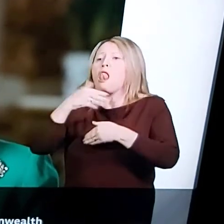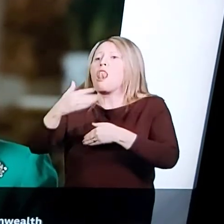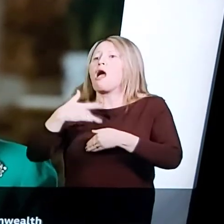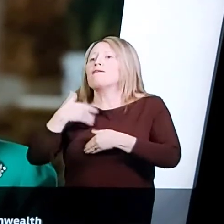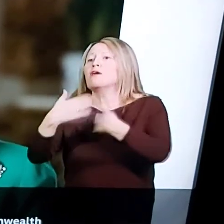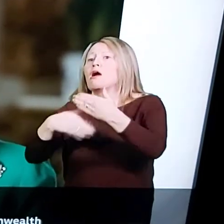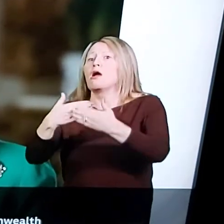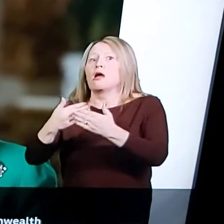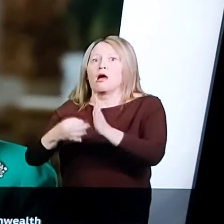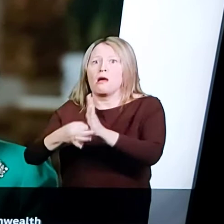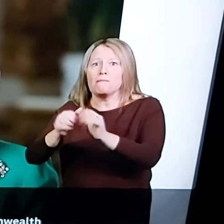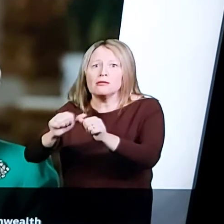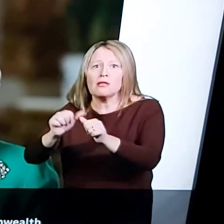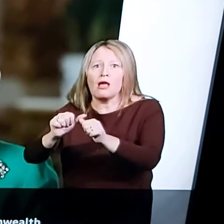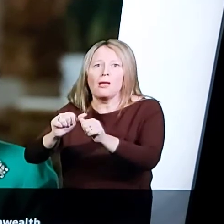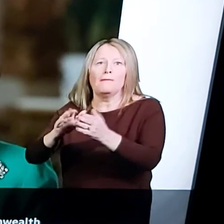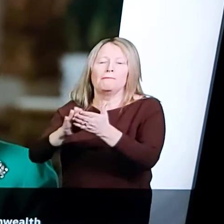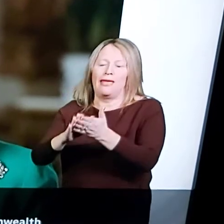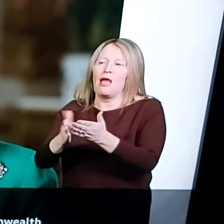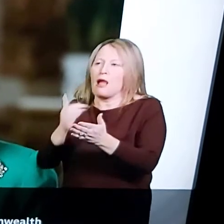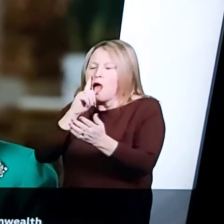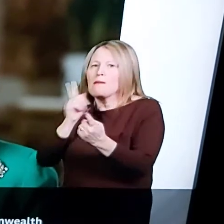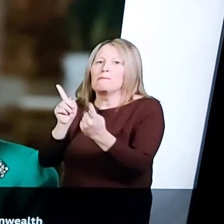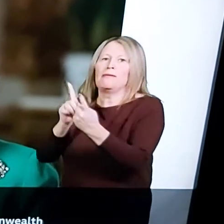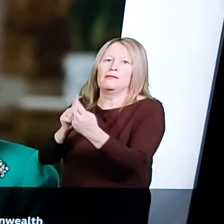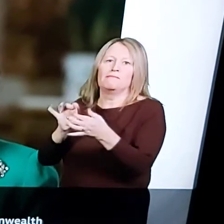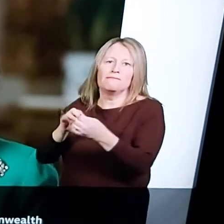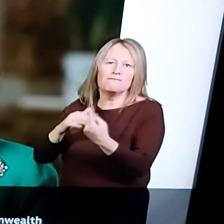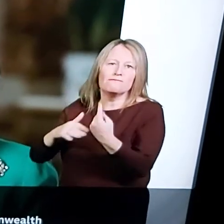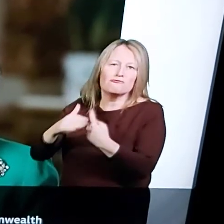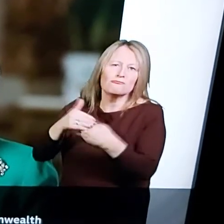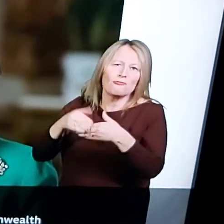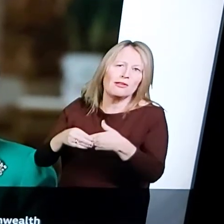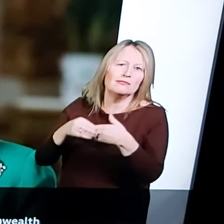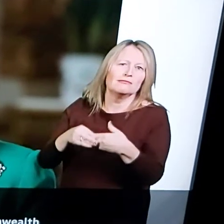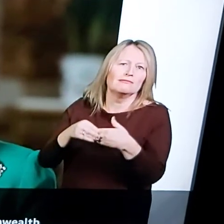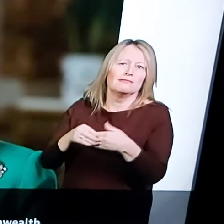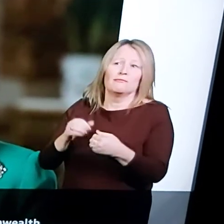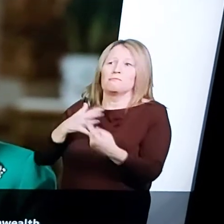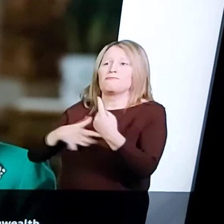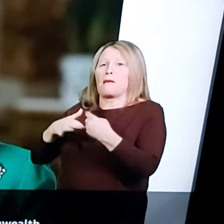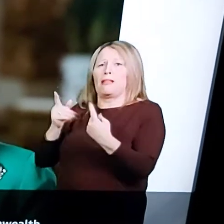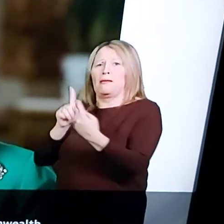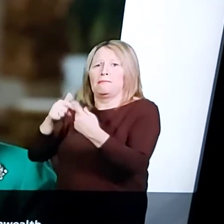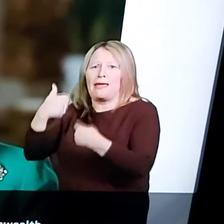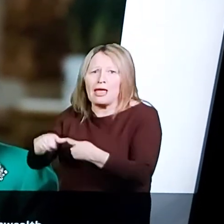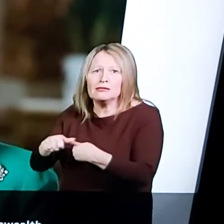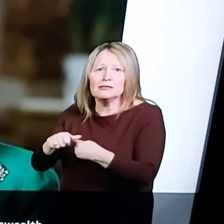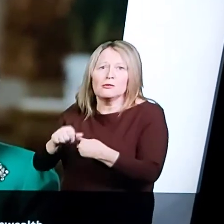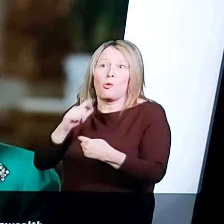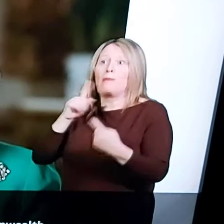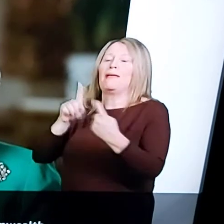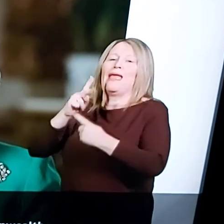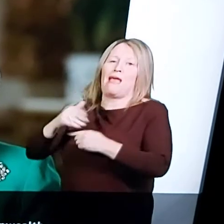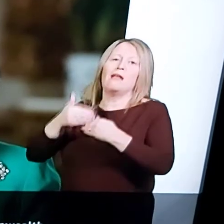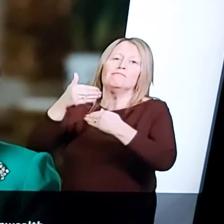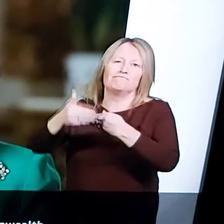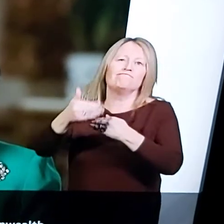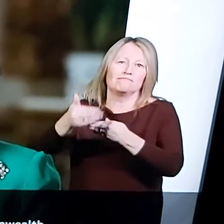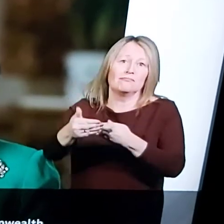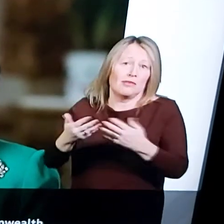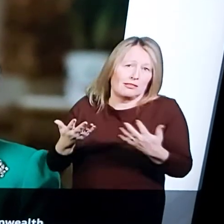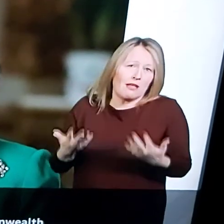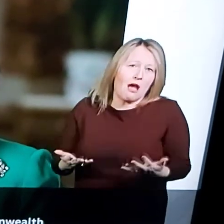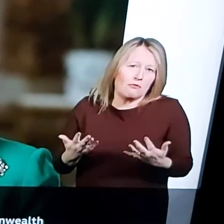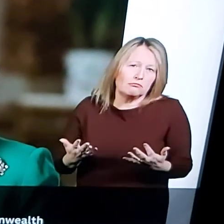with our friends again. We will be with our families again. We will meet again. But for